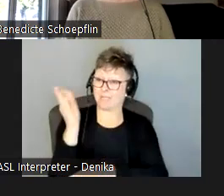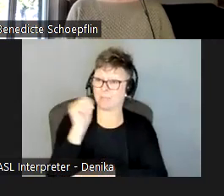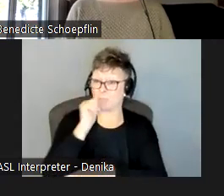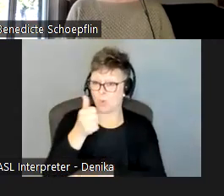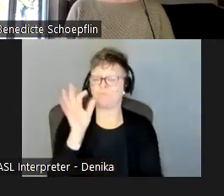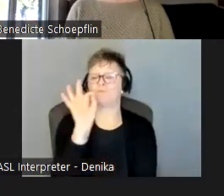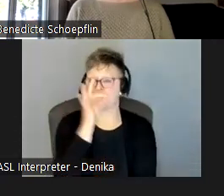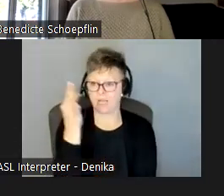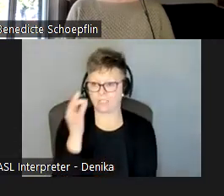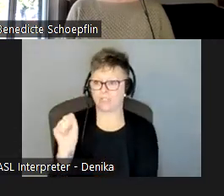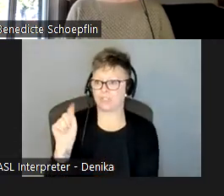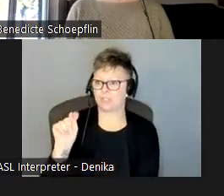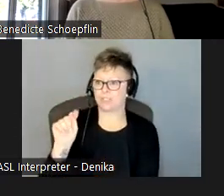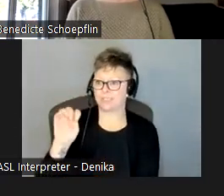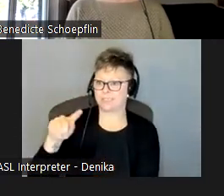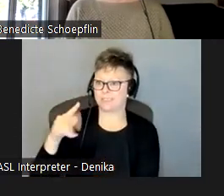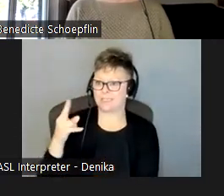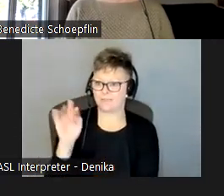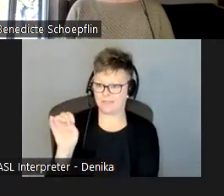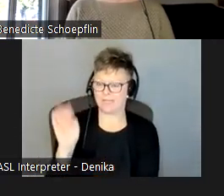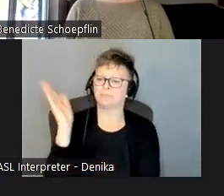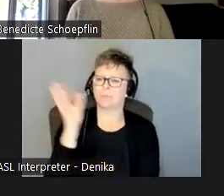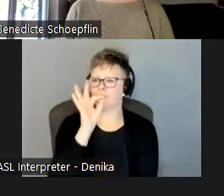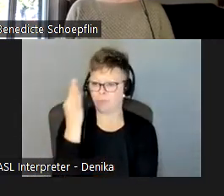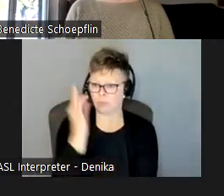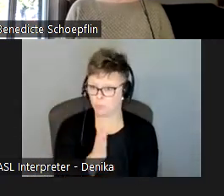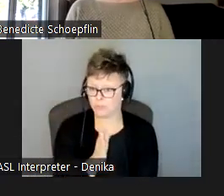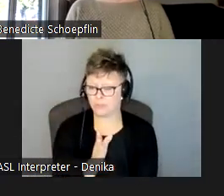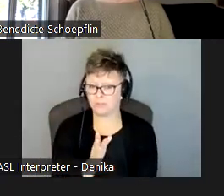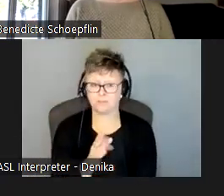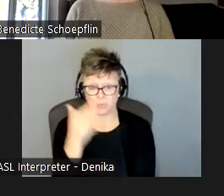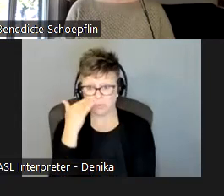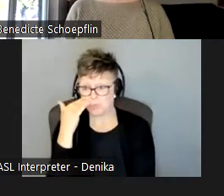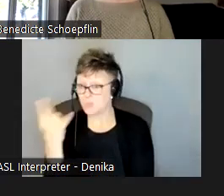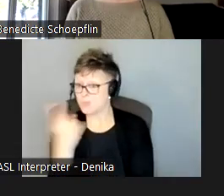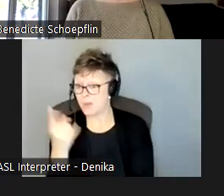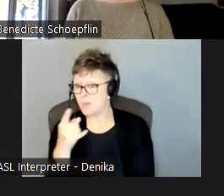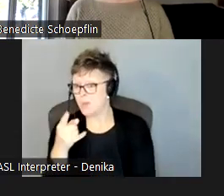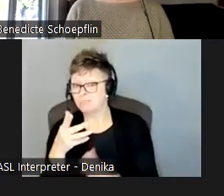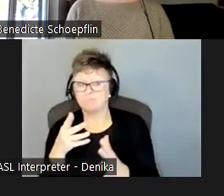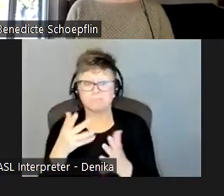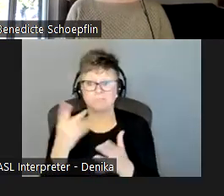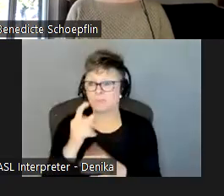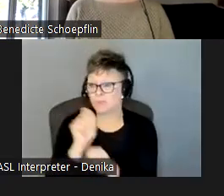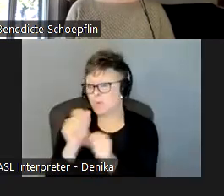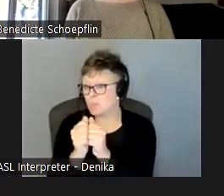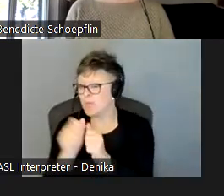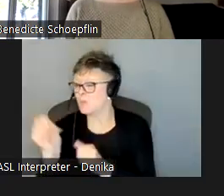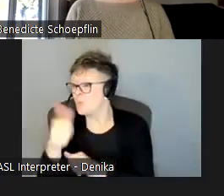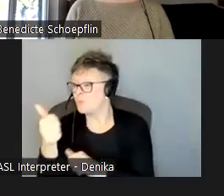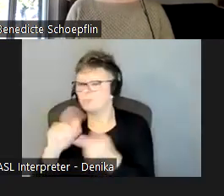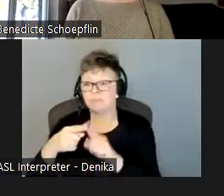present this. So if you know colleagues who are Francophone and want to join, if you're bilingual and you wanted